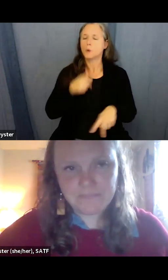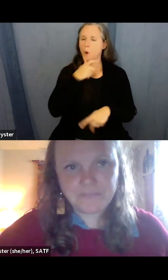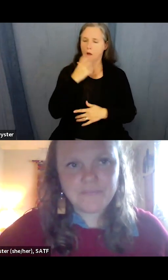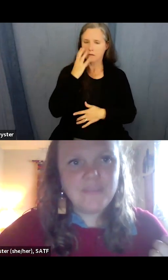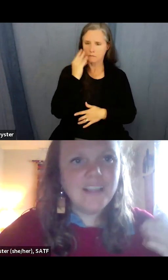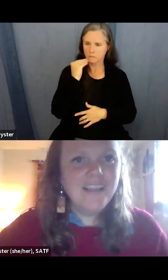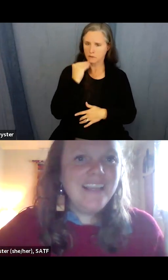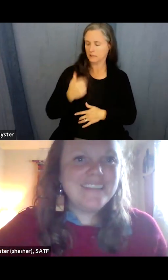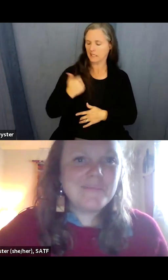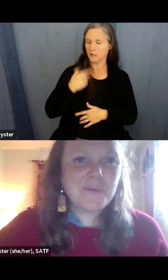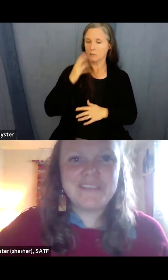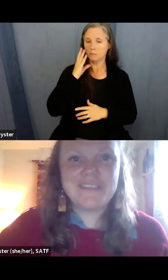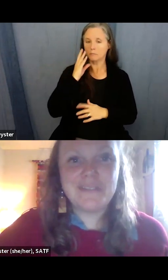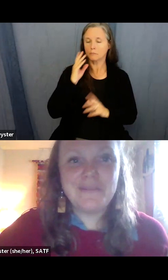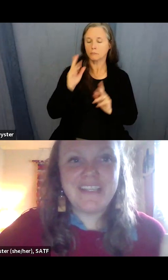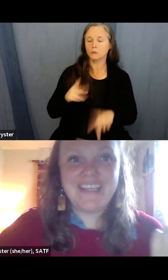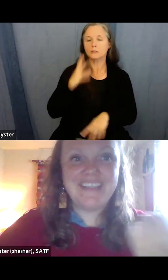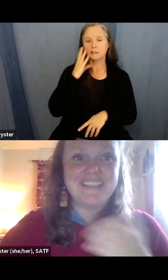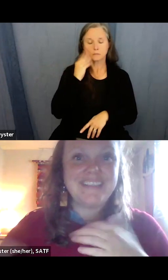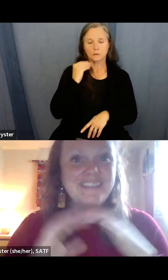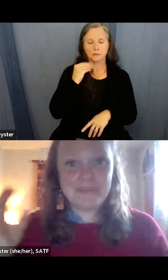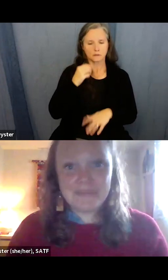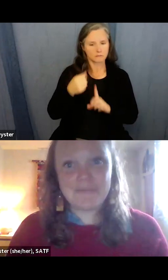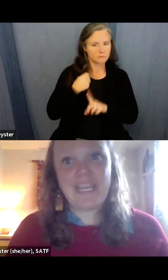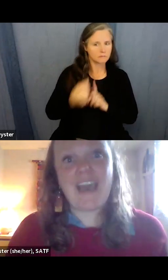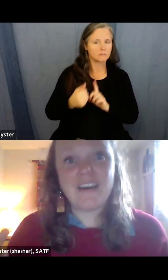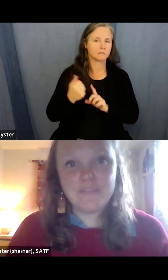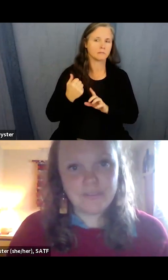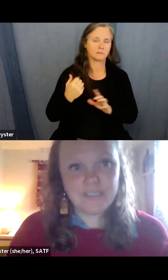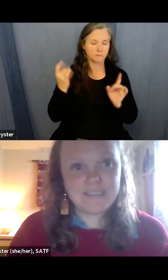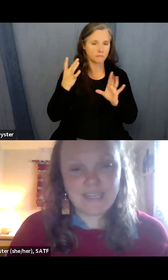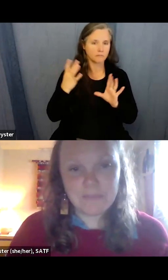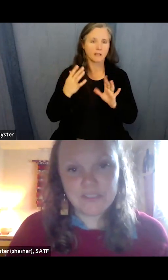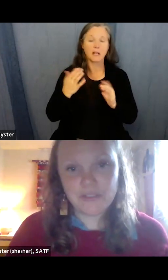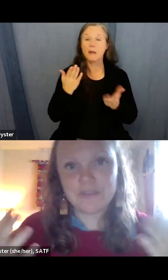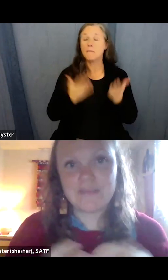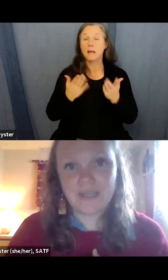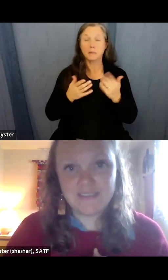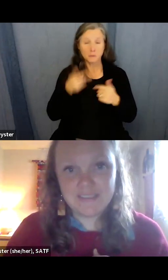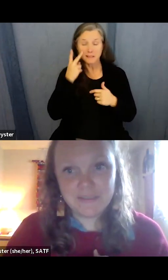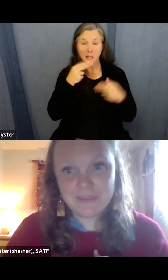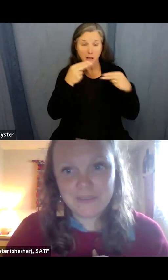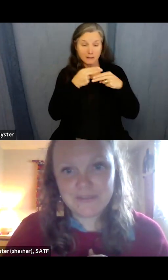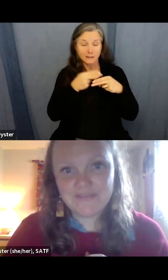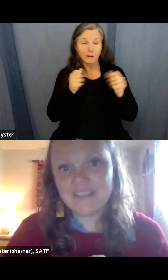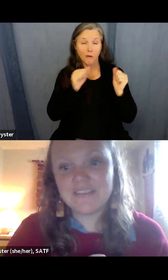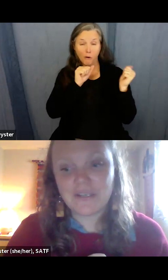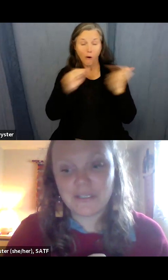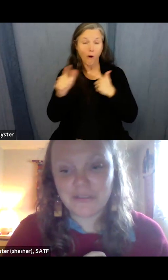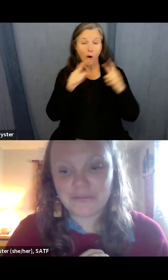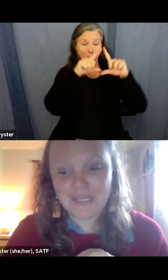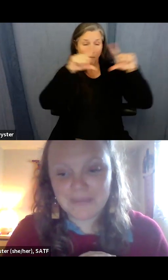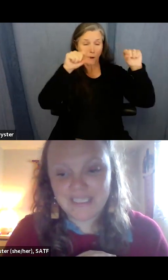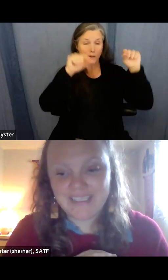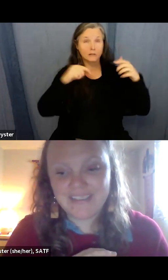historically. It's important to note that the systems that we have established to respond to abuse and violence